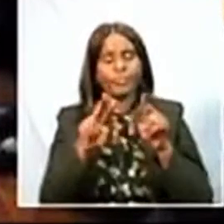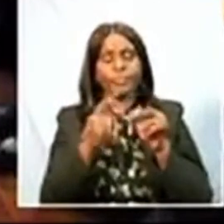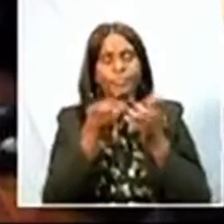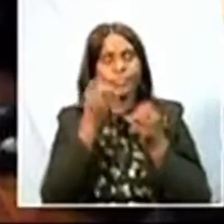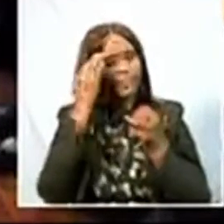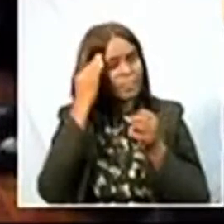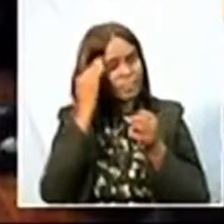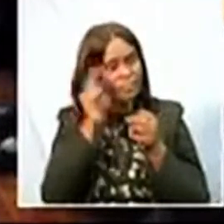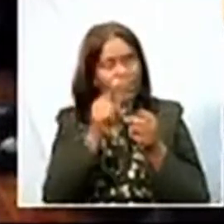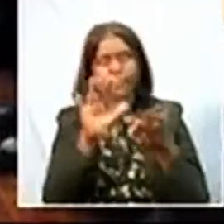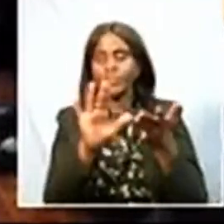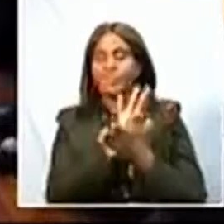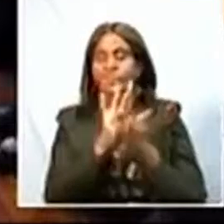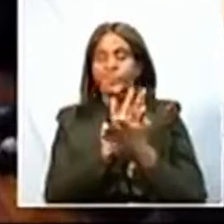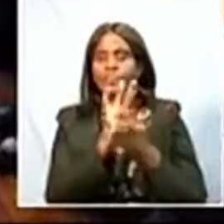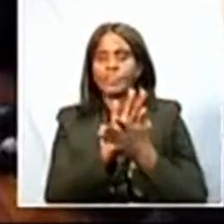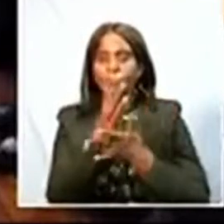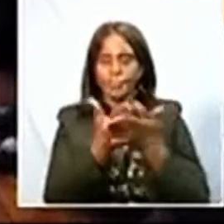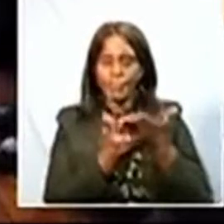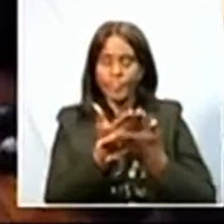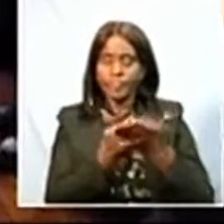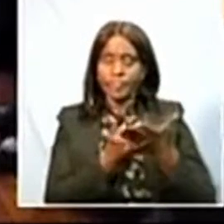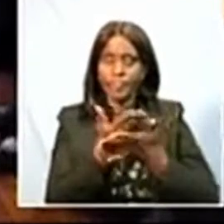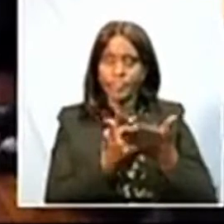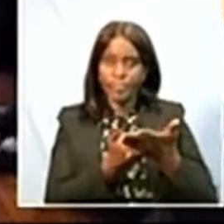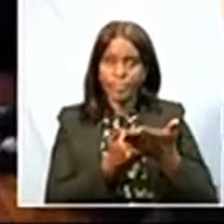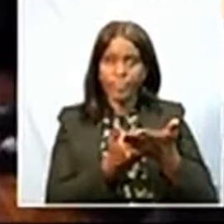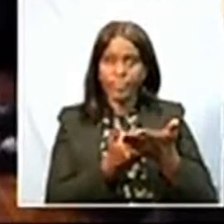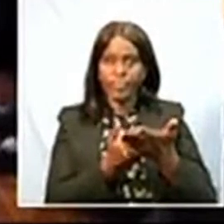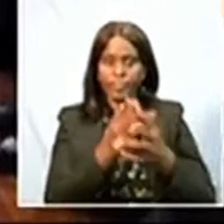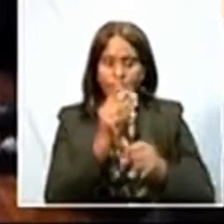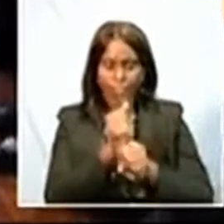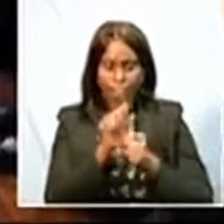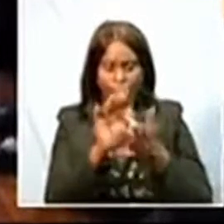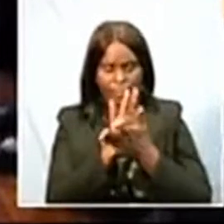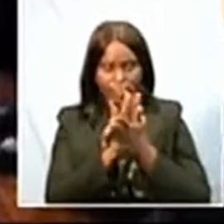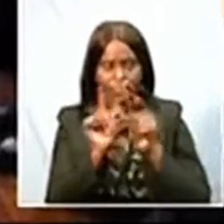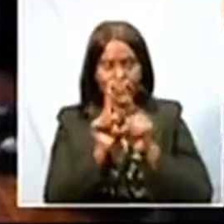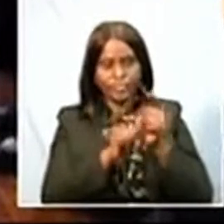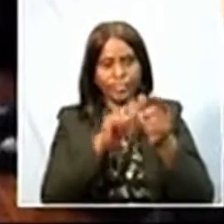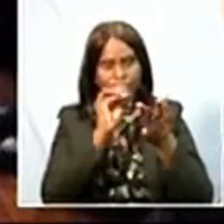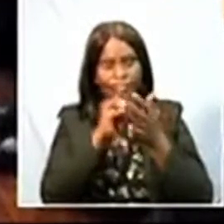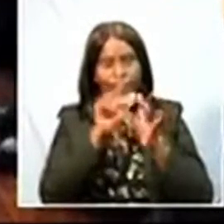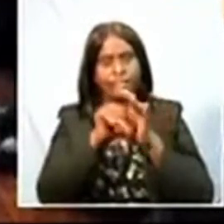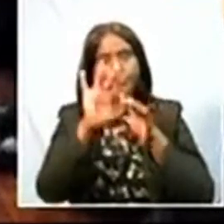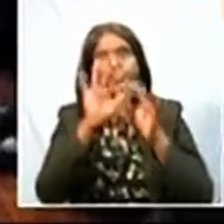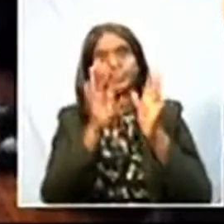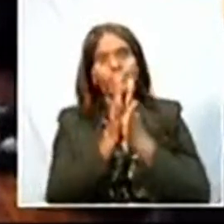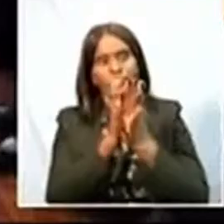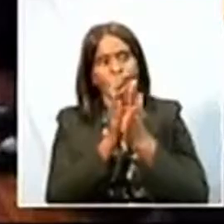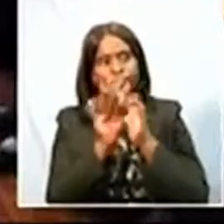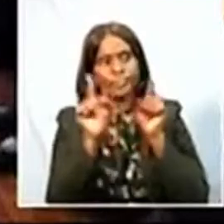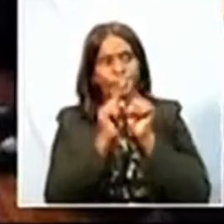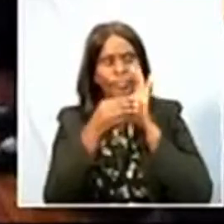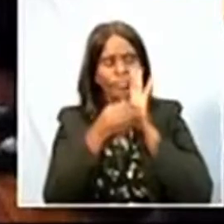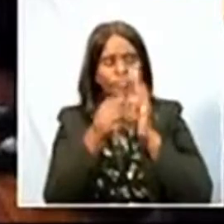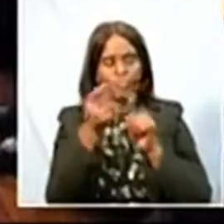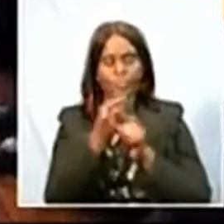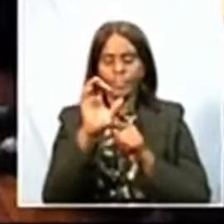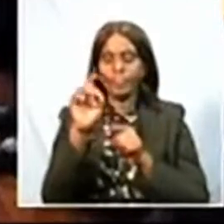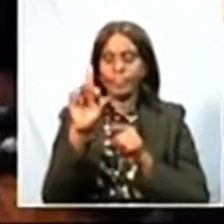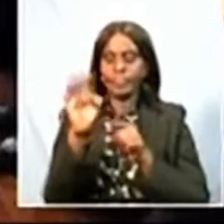to know whether the documents, you got the documents and put them in your register. Here is the guideline from